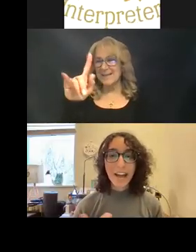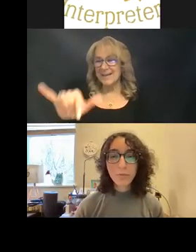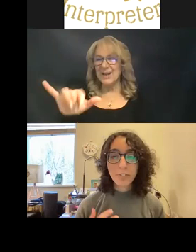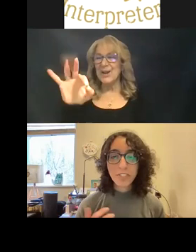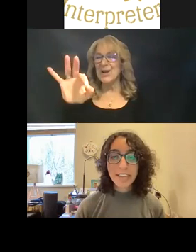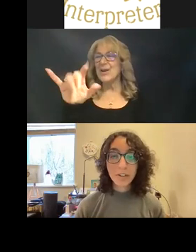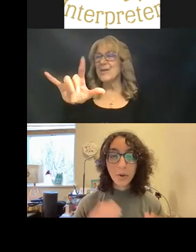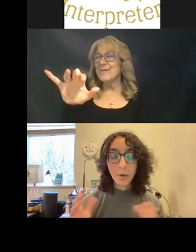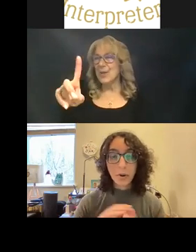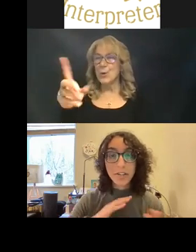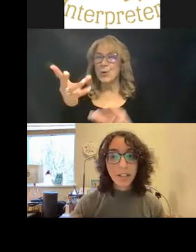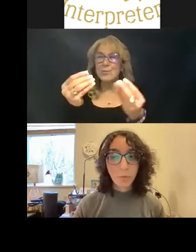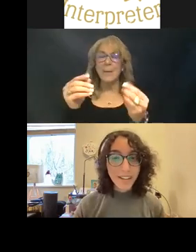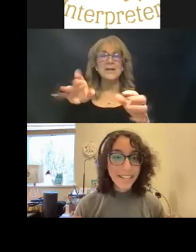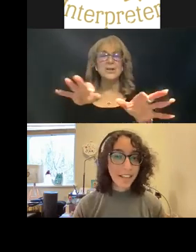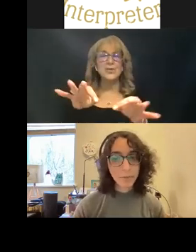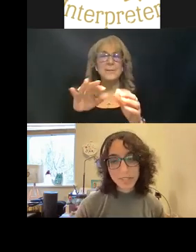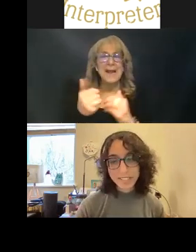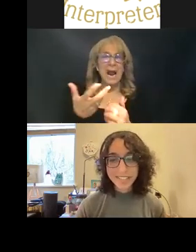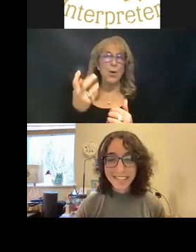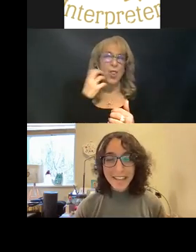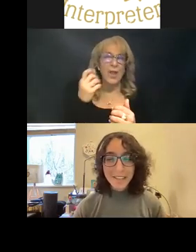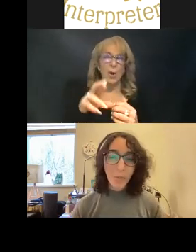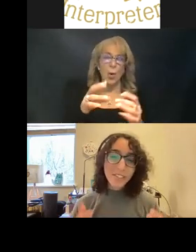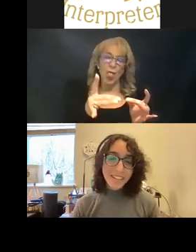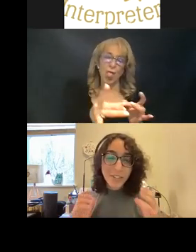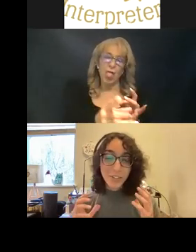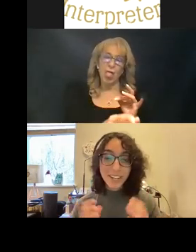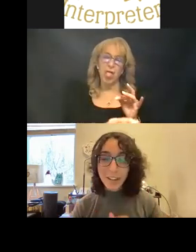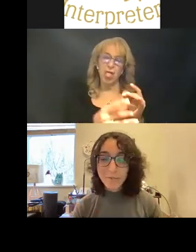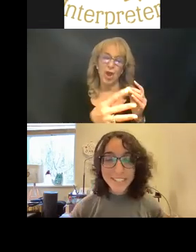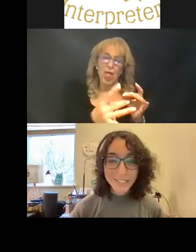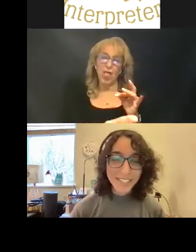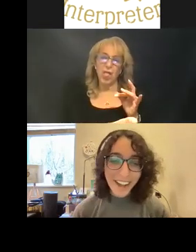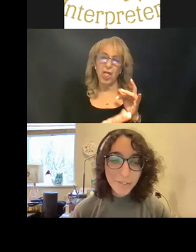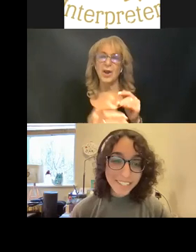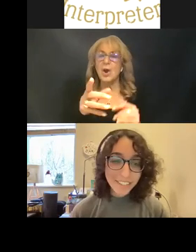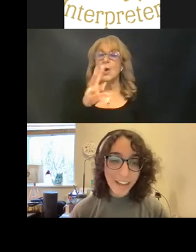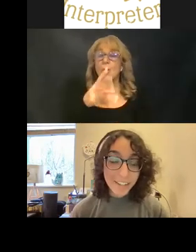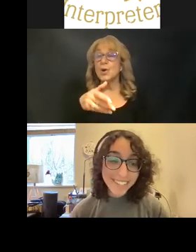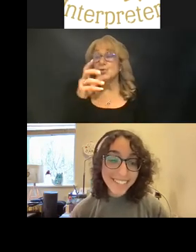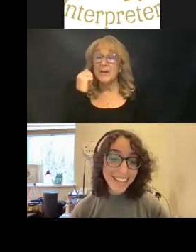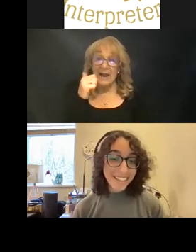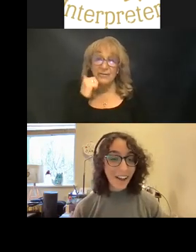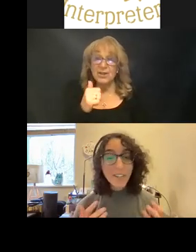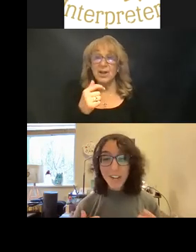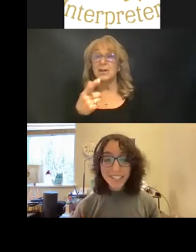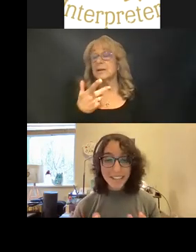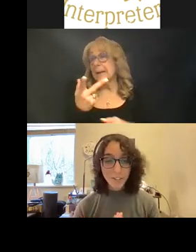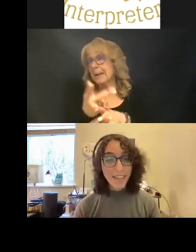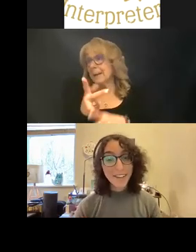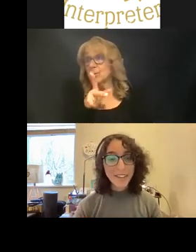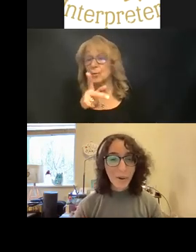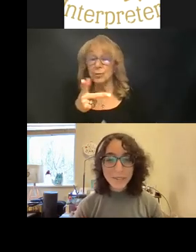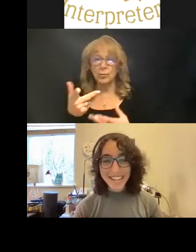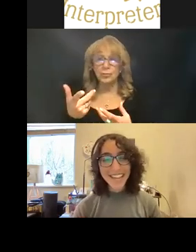describes how thick or runny a fluid is. The water that you drink every day to stay hydrated, the hot chocolate